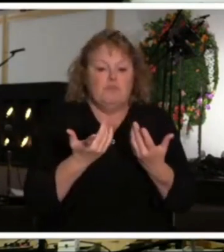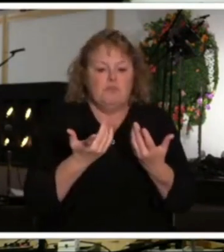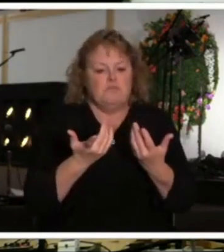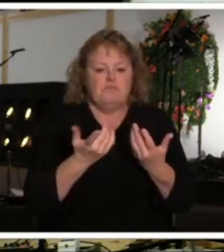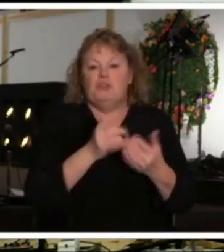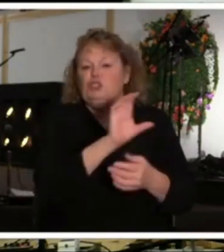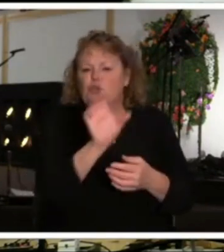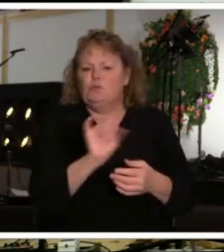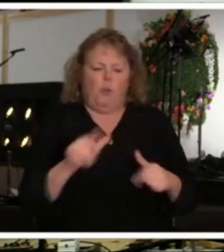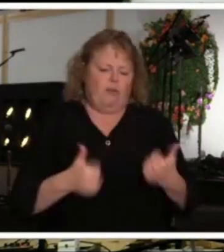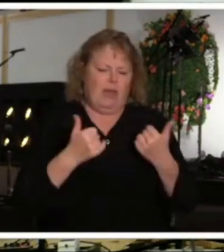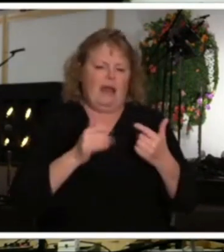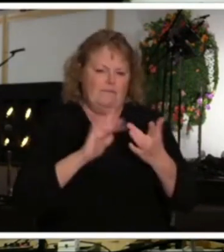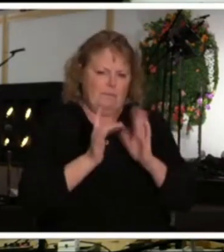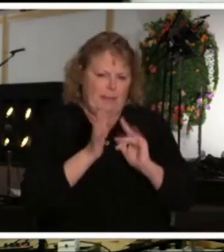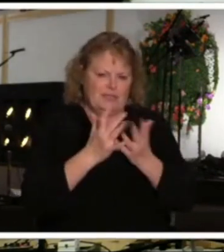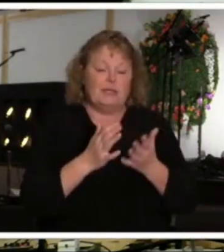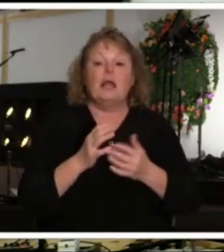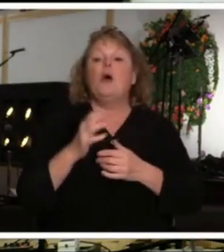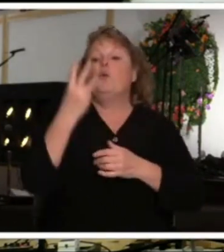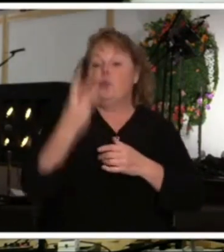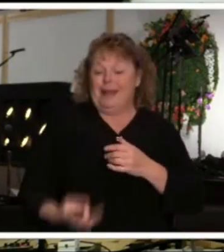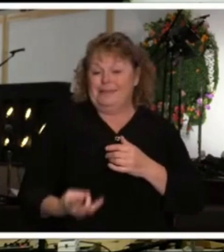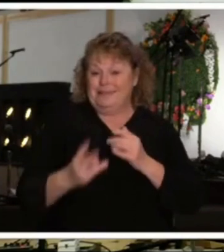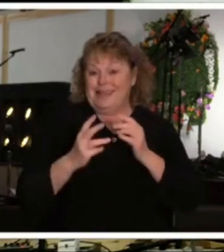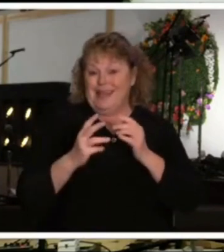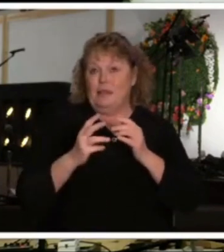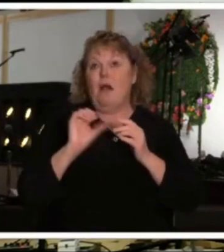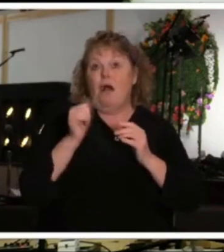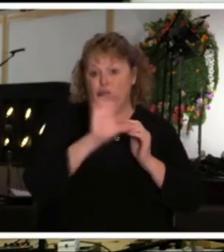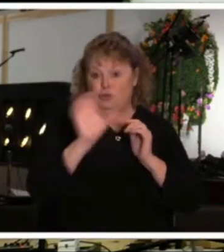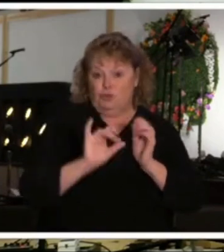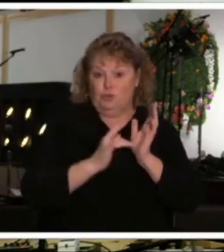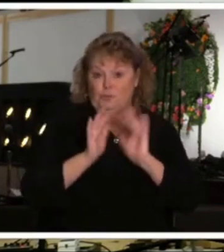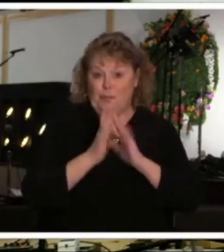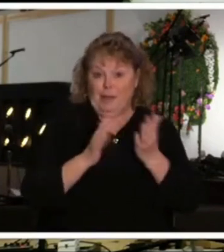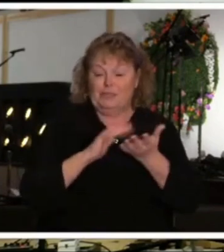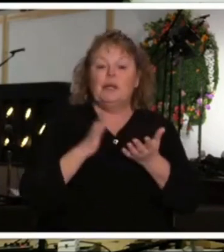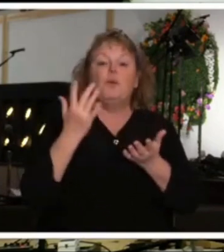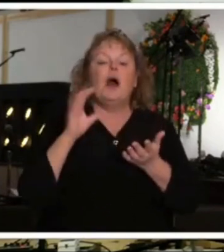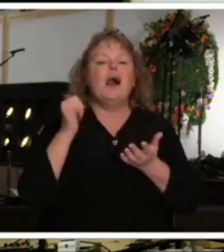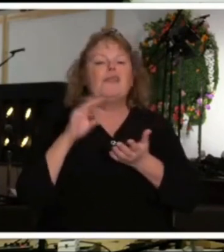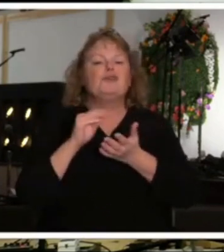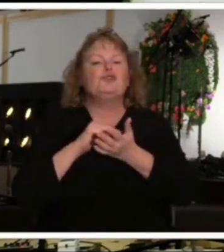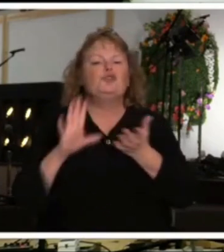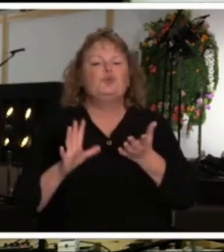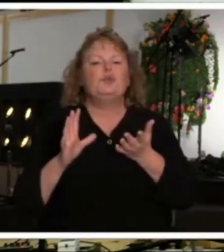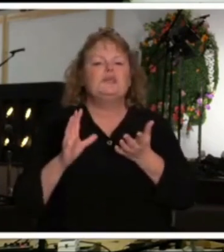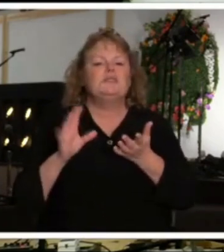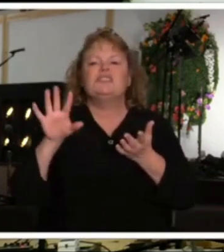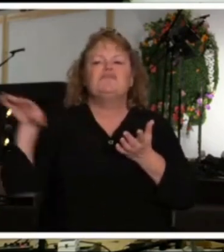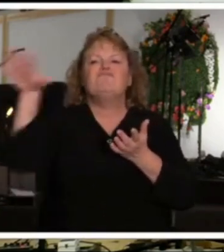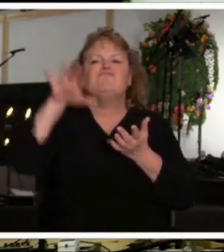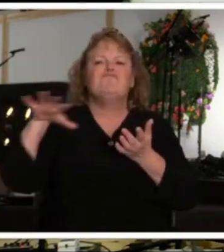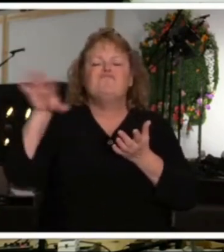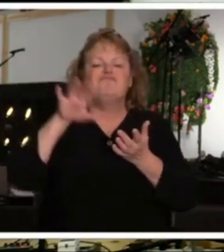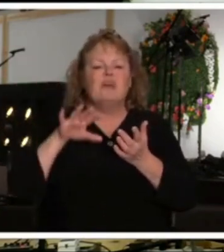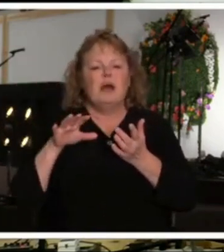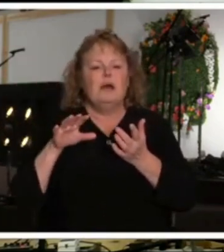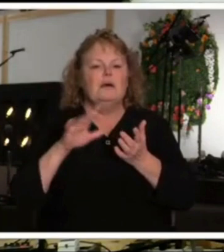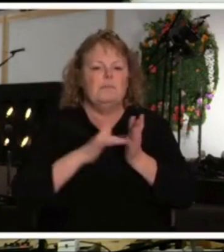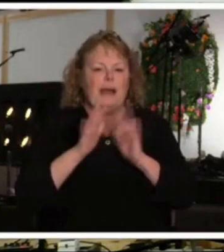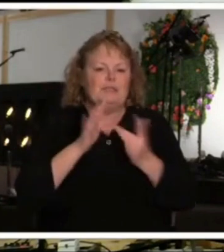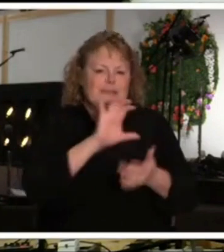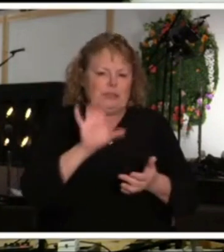Tuesdays. Wednesday, I do another Zoom Bible study with some former athletes in our discipleship time. And throughout the week, Thursdays and Fridays,